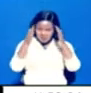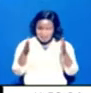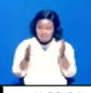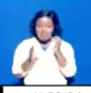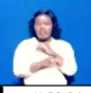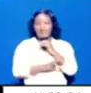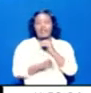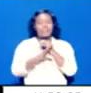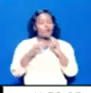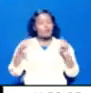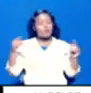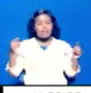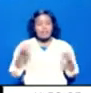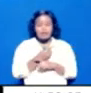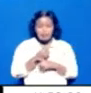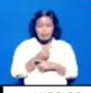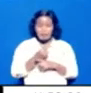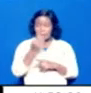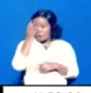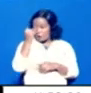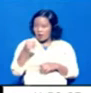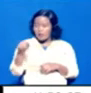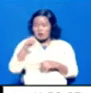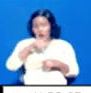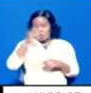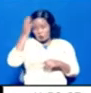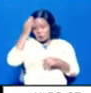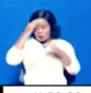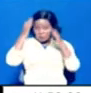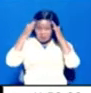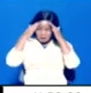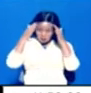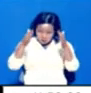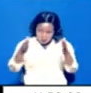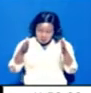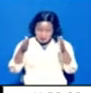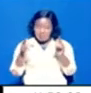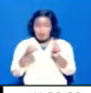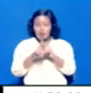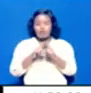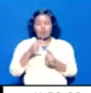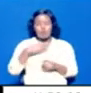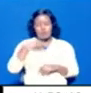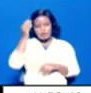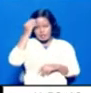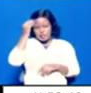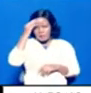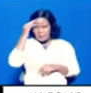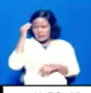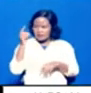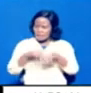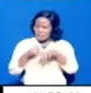will be different because we know the commitment that you had. I do remember very well the times when you sacrificed